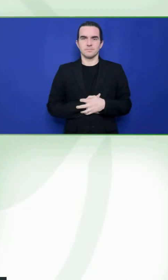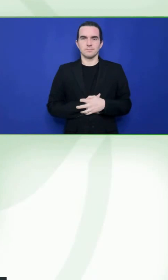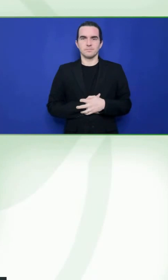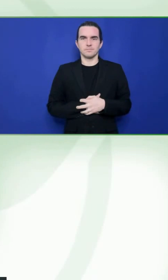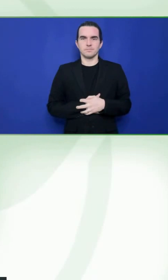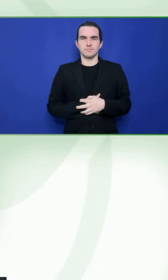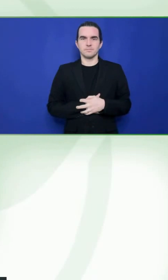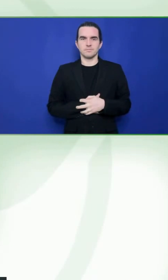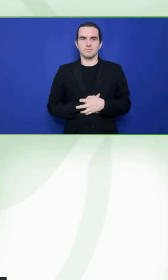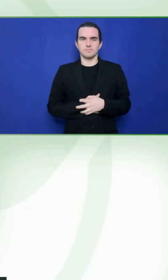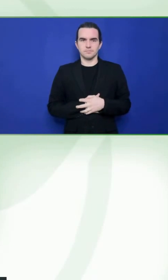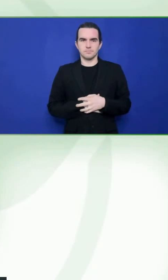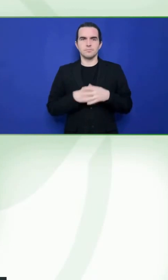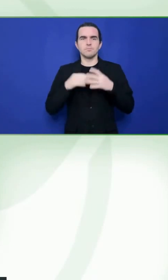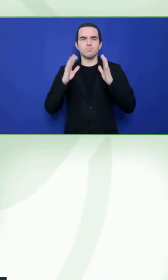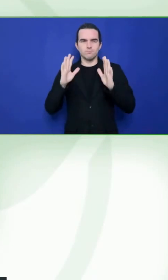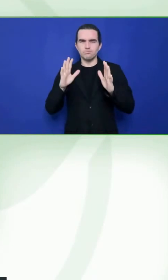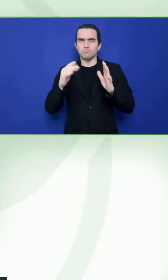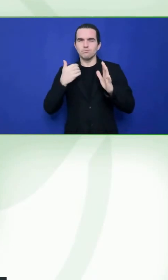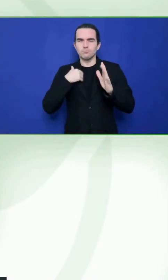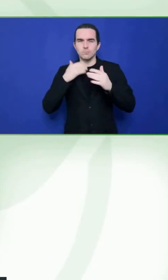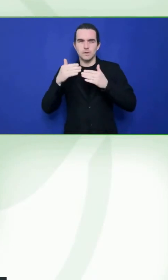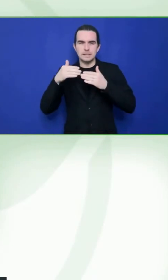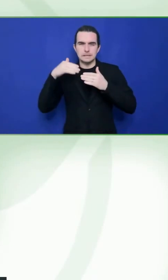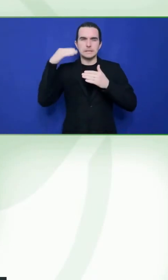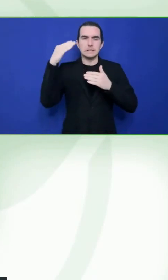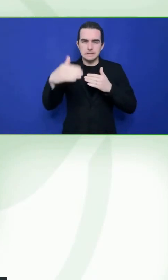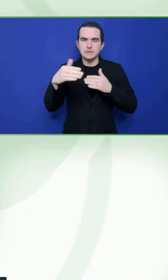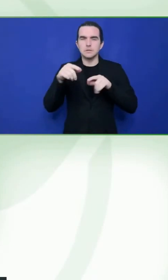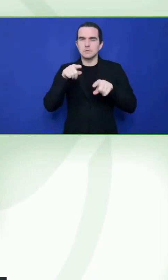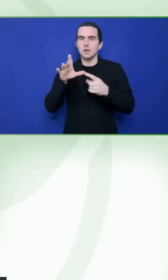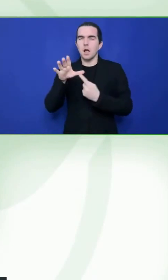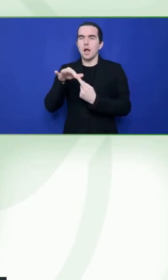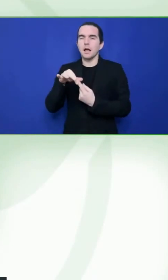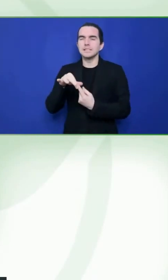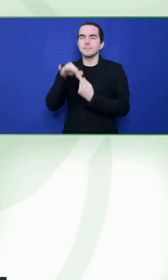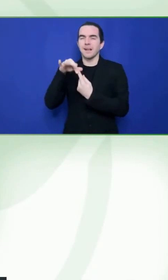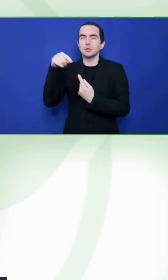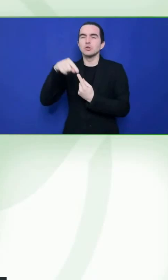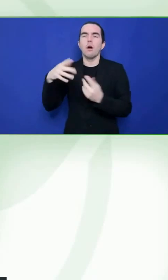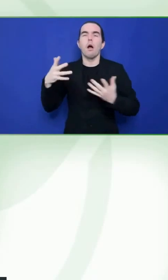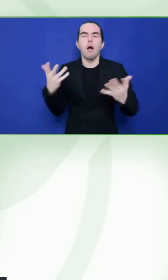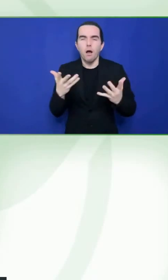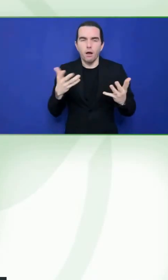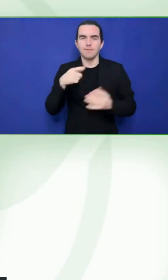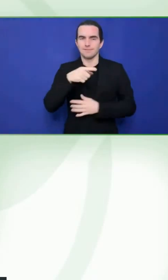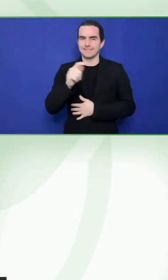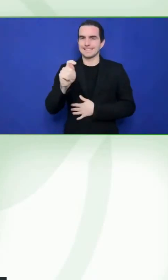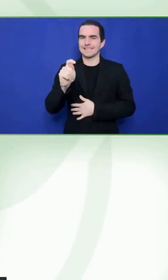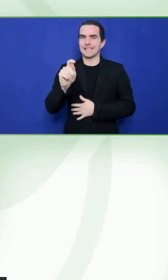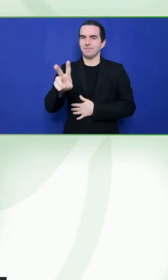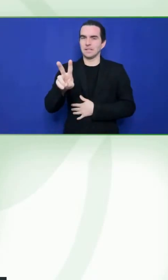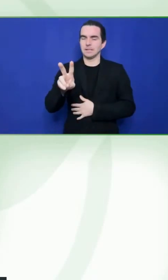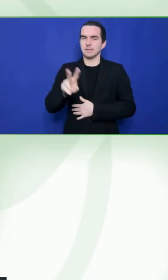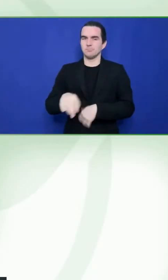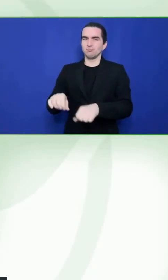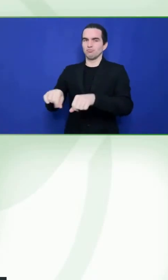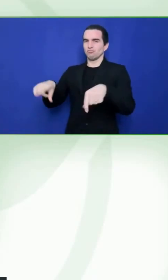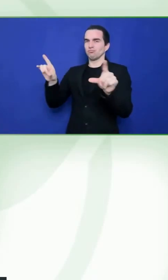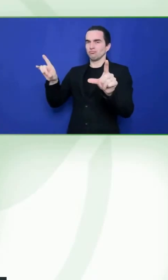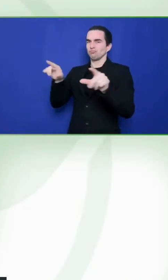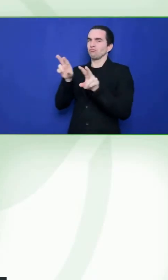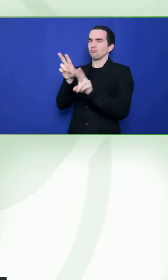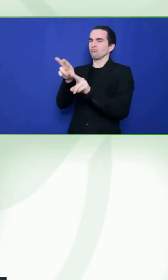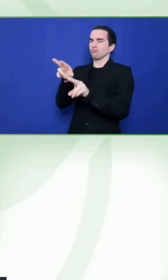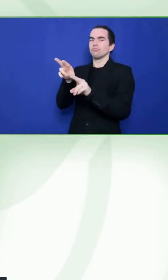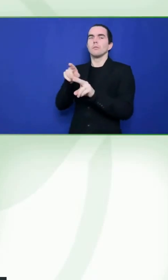is well-researched information. It is something we need. It is real news,